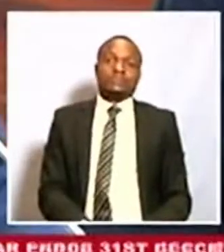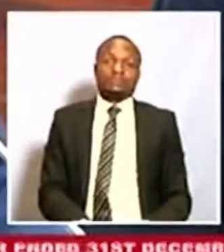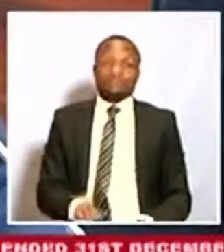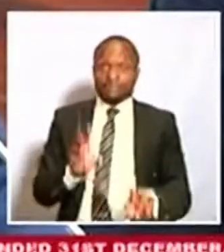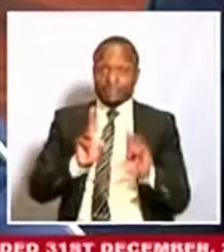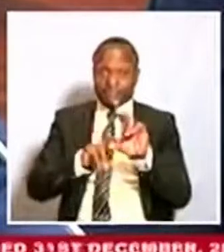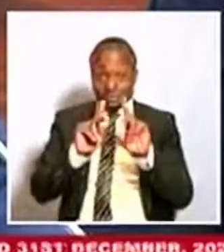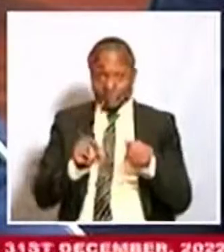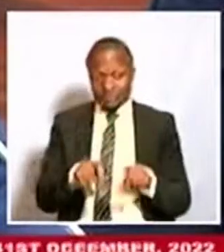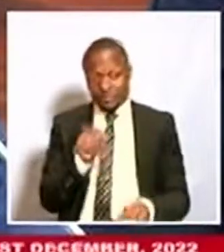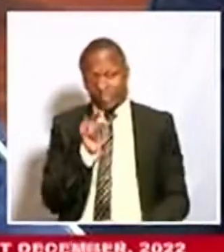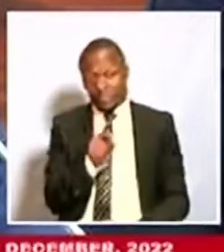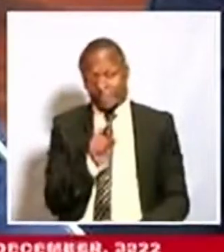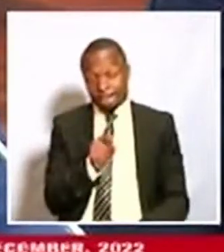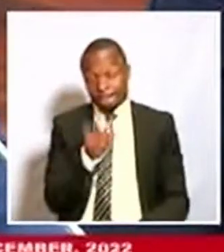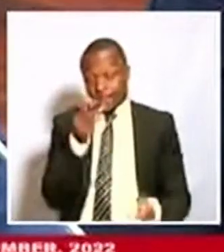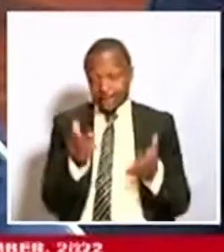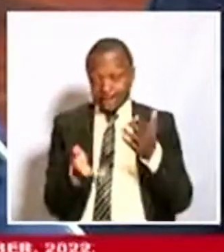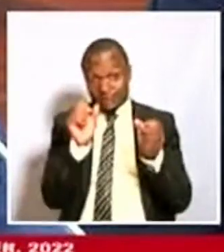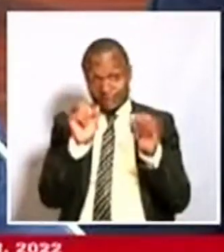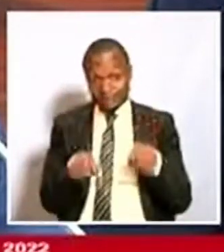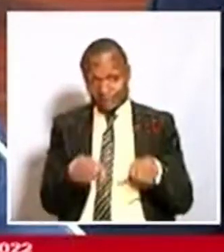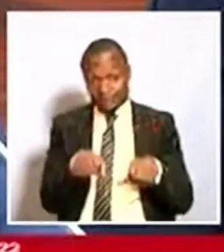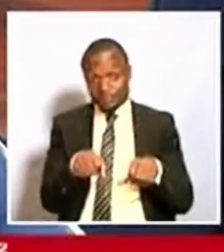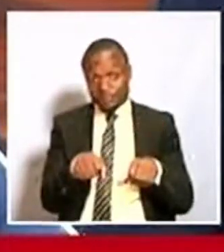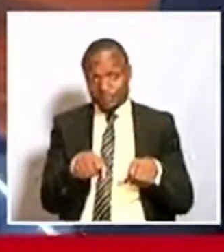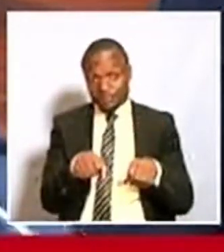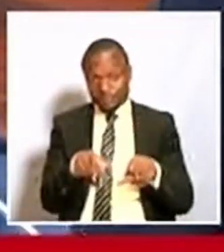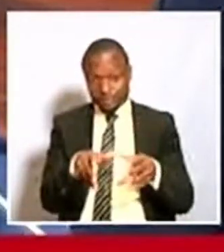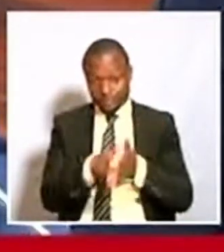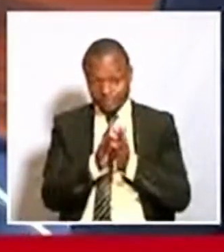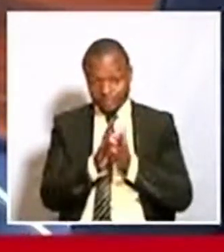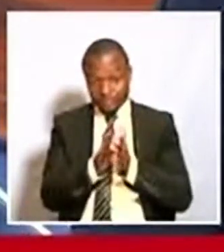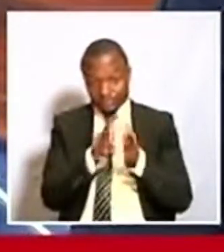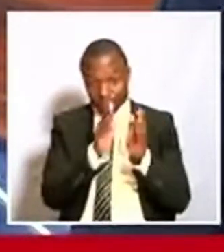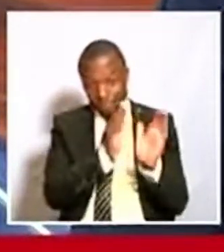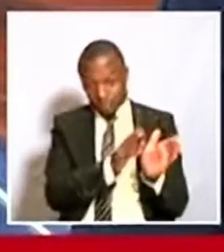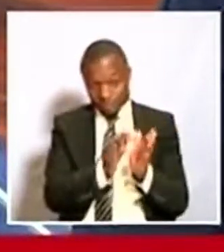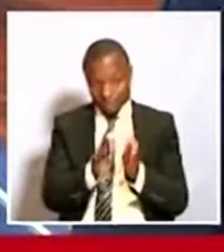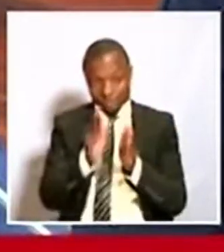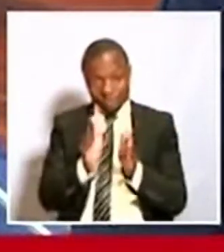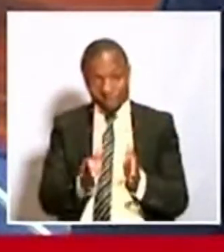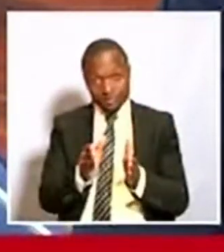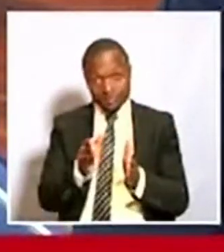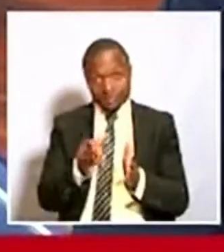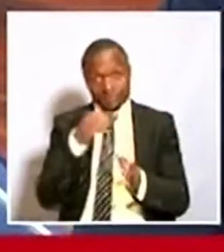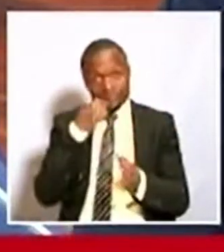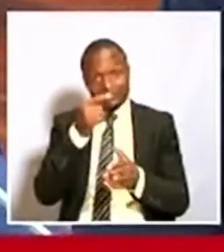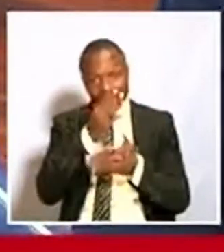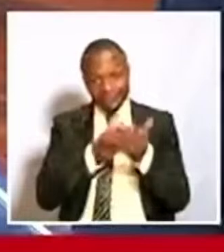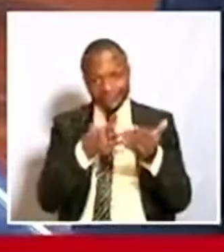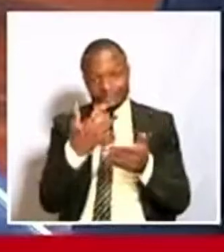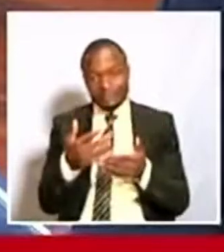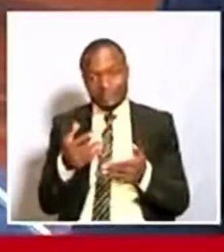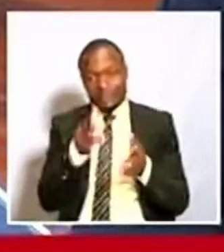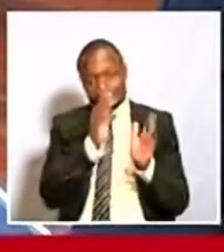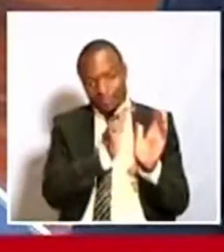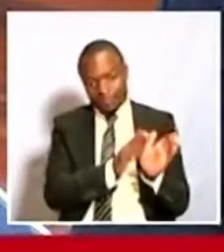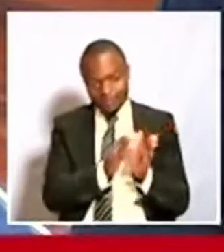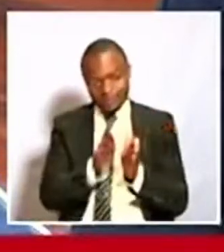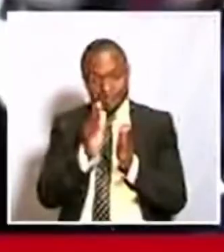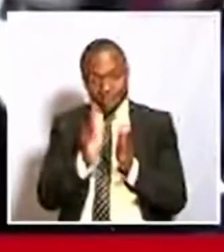Chair, on that one, maybe I can invite my planner to say something. Yes. You can. Planner,